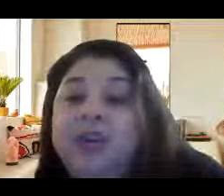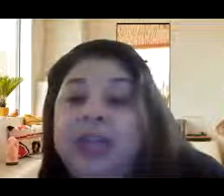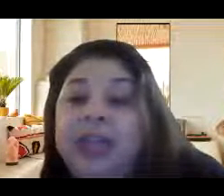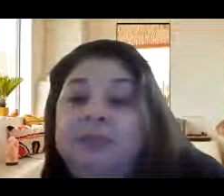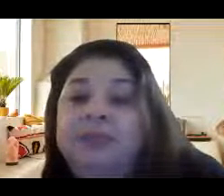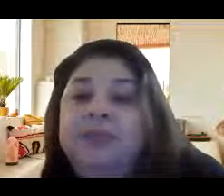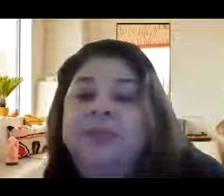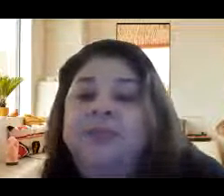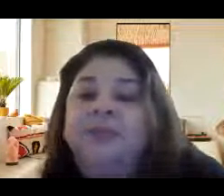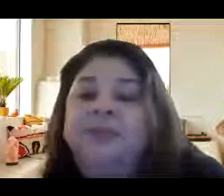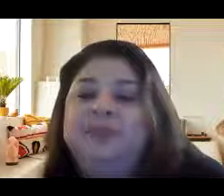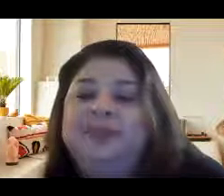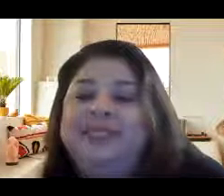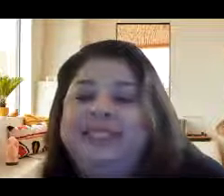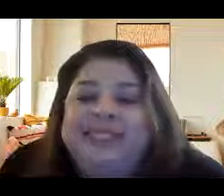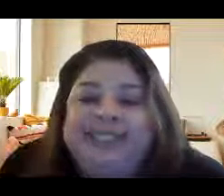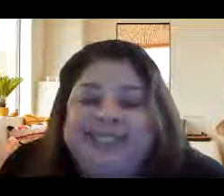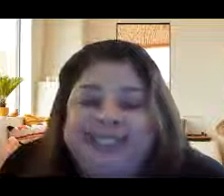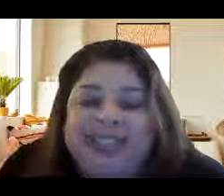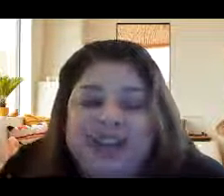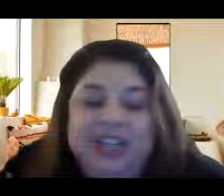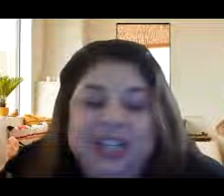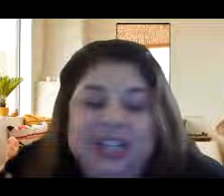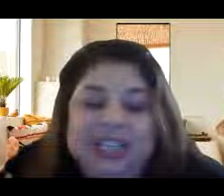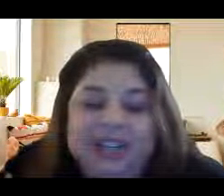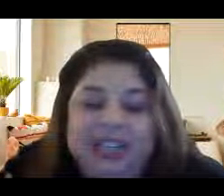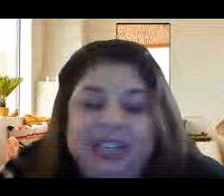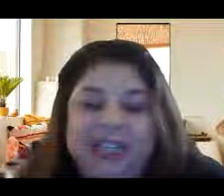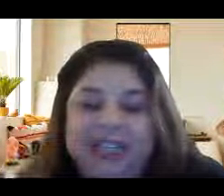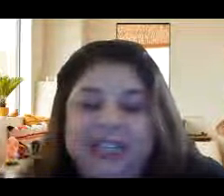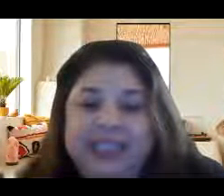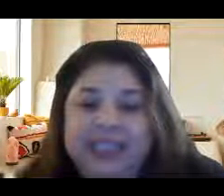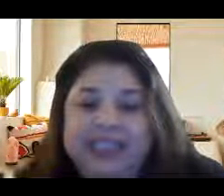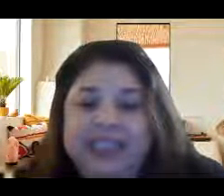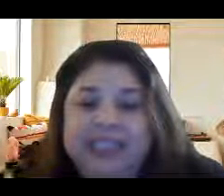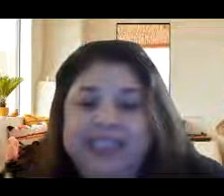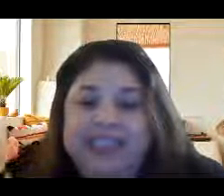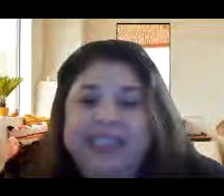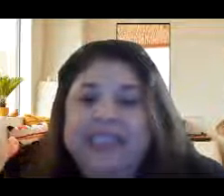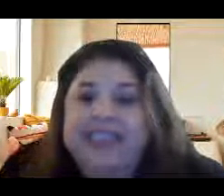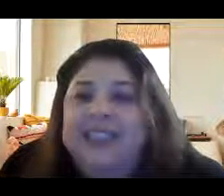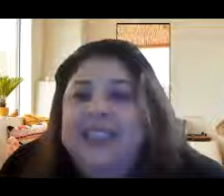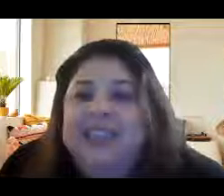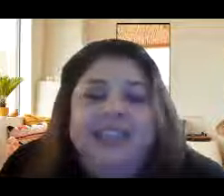Thank you, Kim. You're welcome. Congratulations, Evelyn.